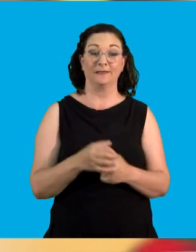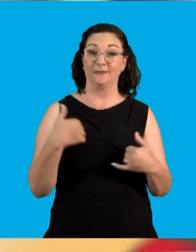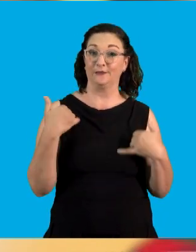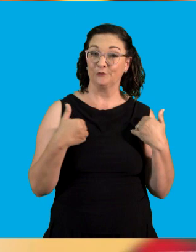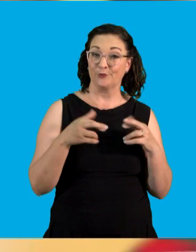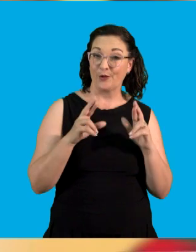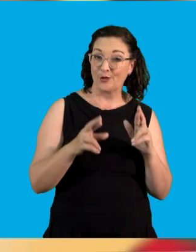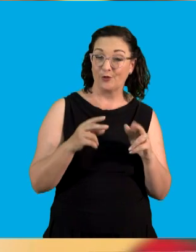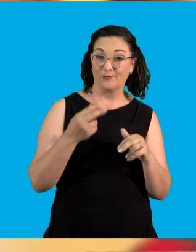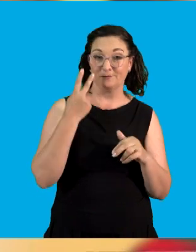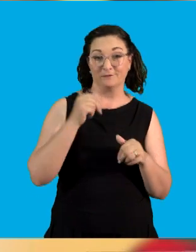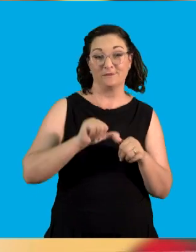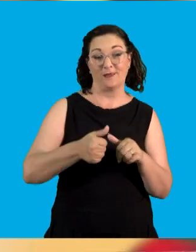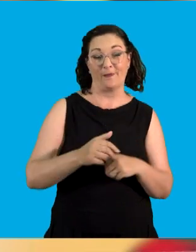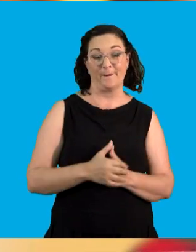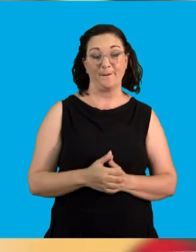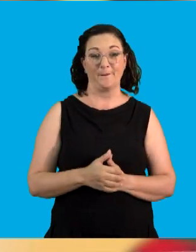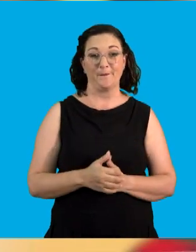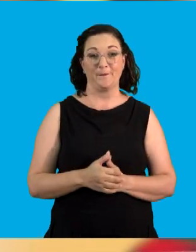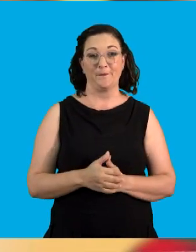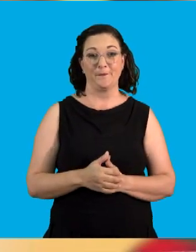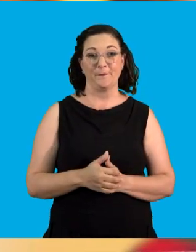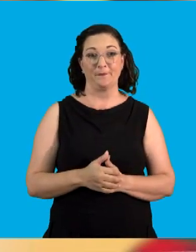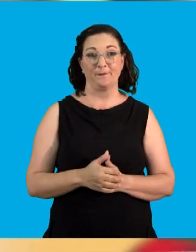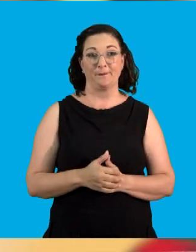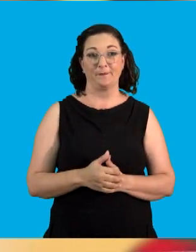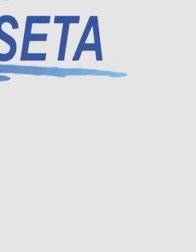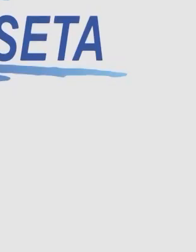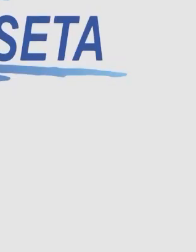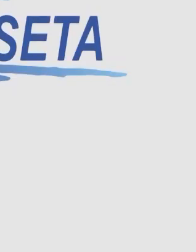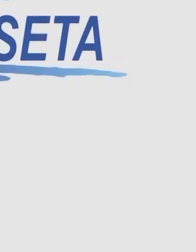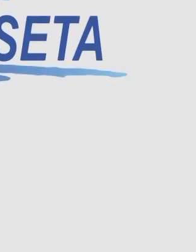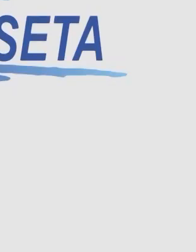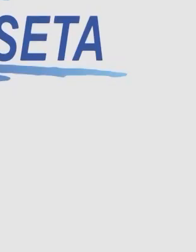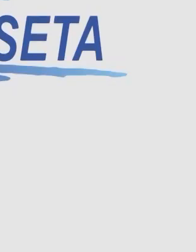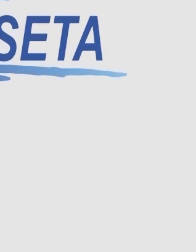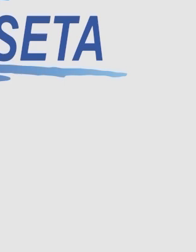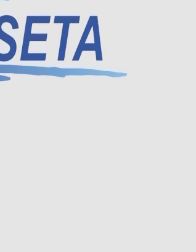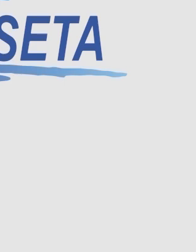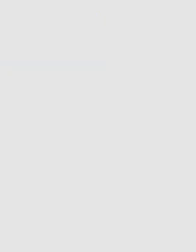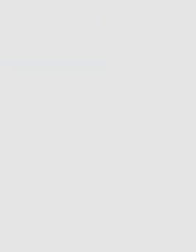enjoyed it, and I hope to see you again next time.